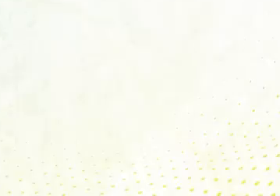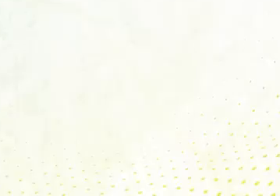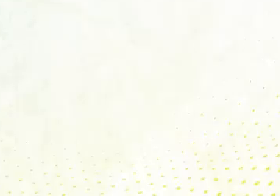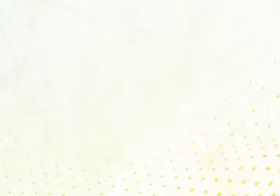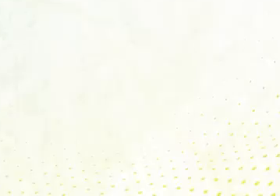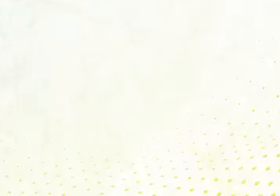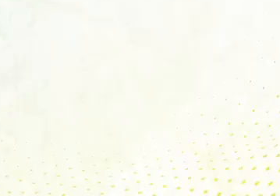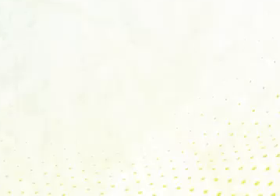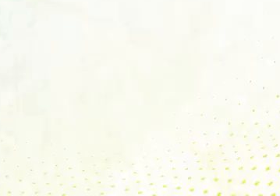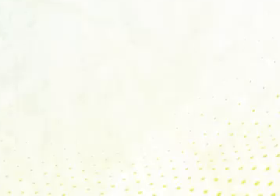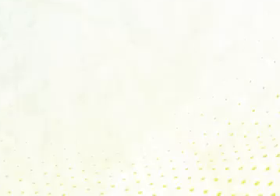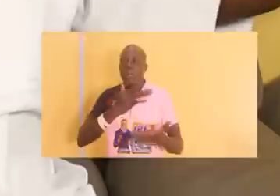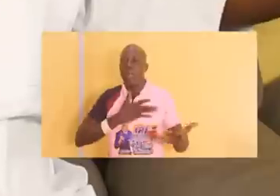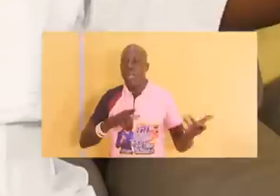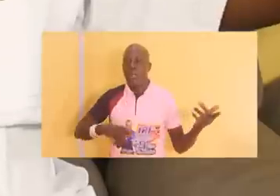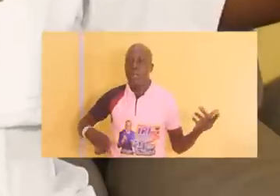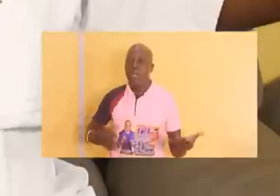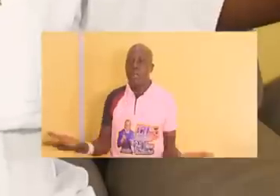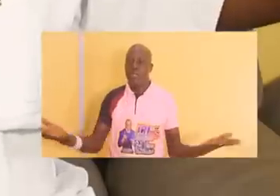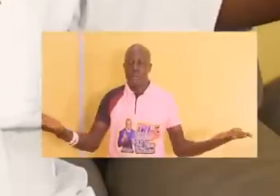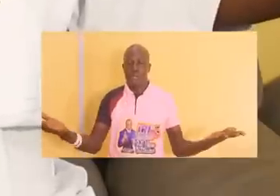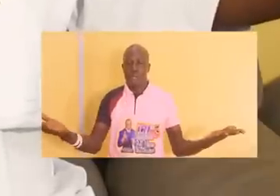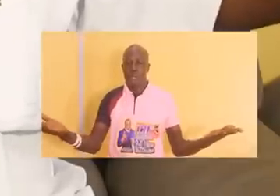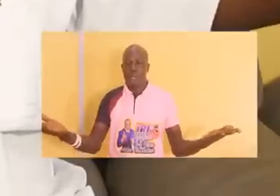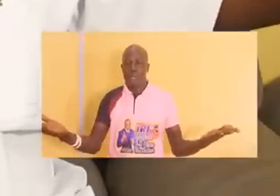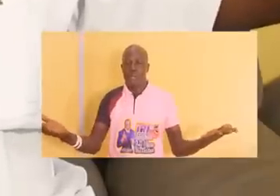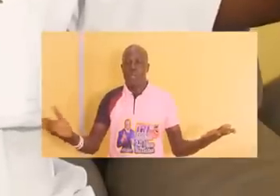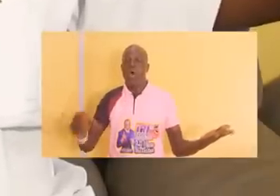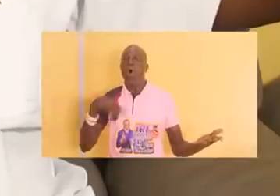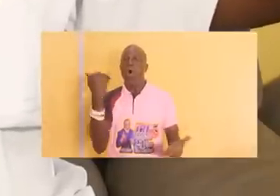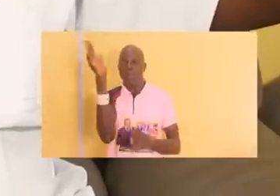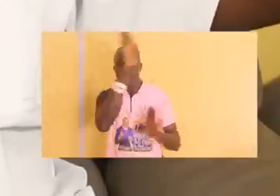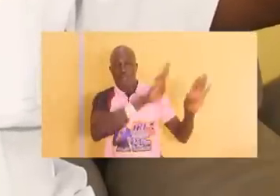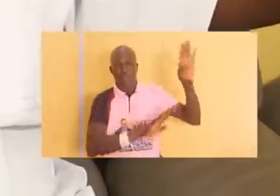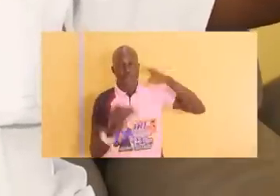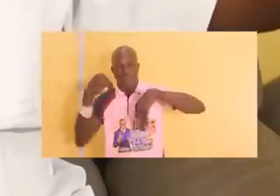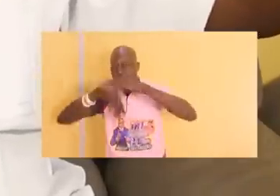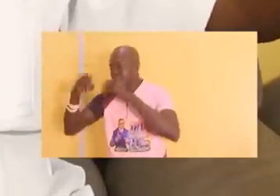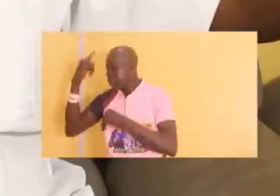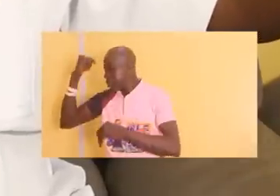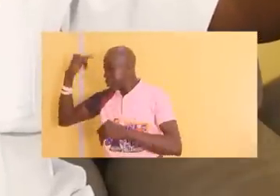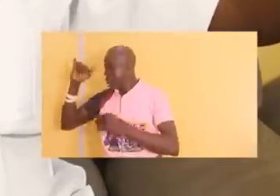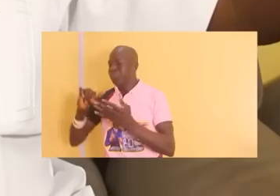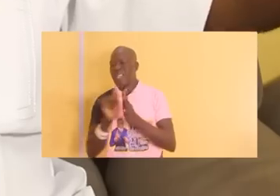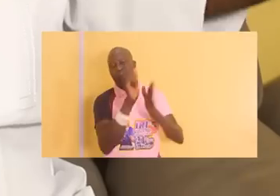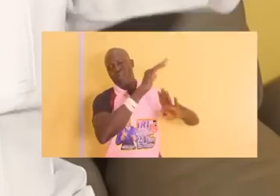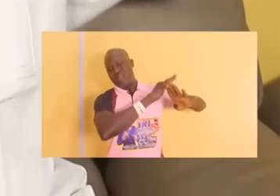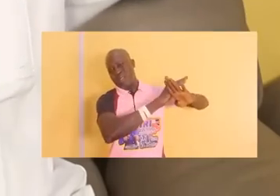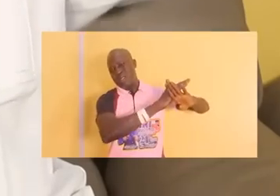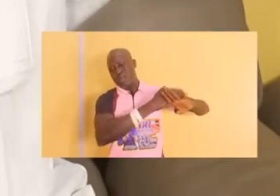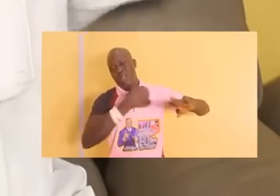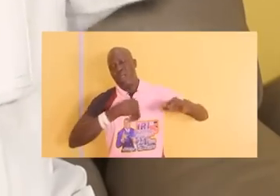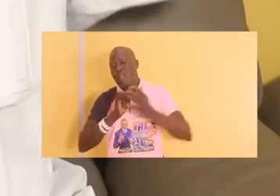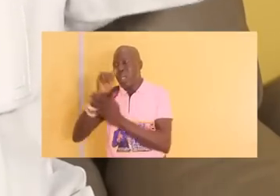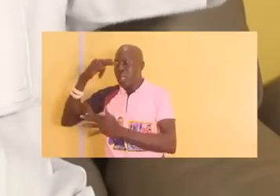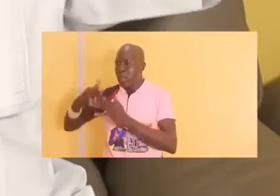Jesu Kristo lo awa mi ami ami loruko Jesus step your hands gogogun oju o every battle of dream ki mo di eniyan lowo ni